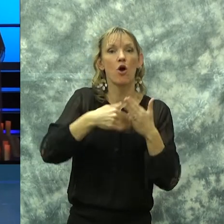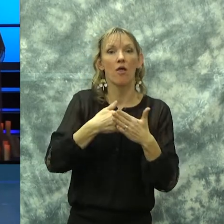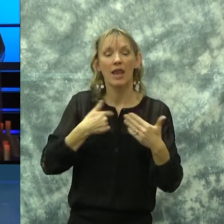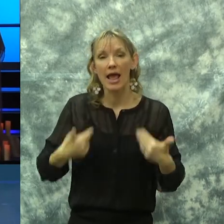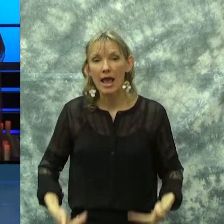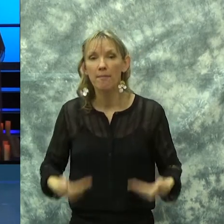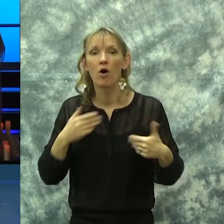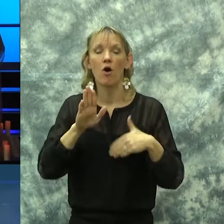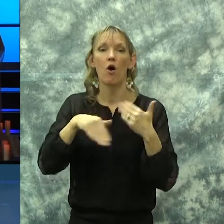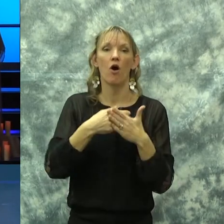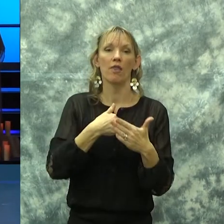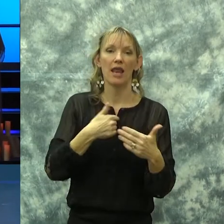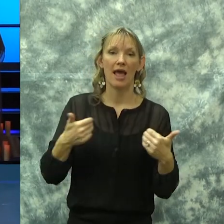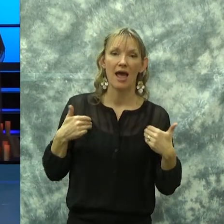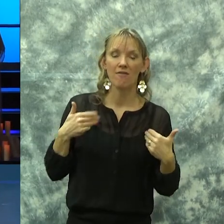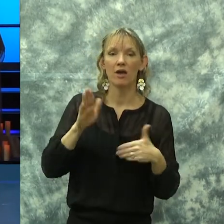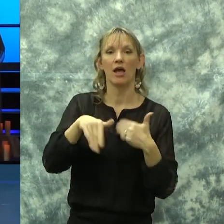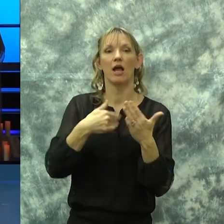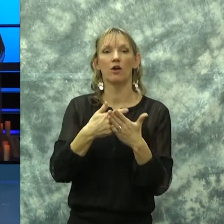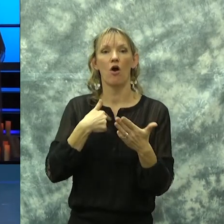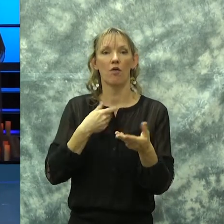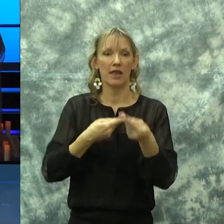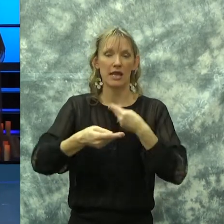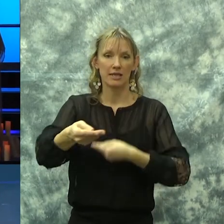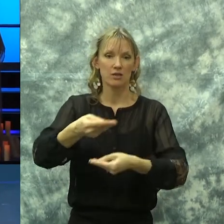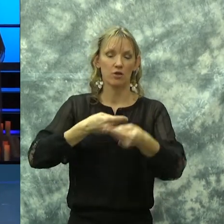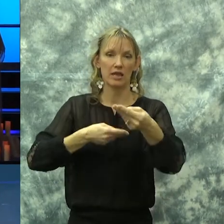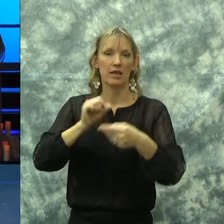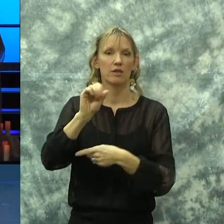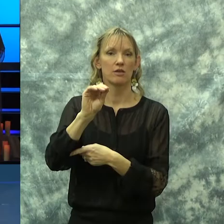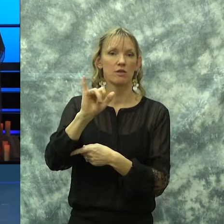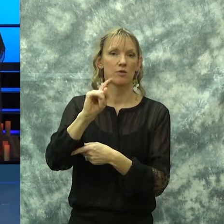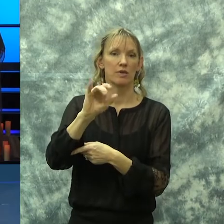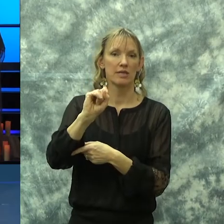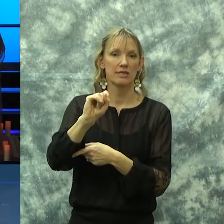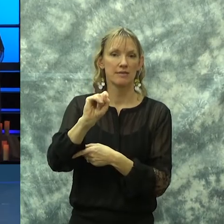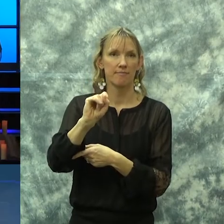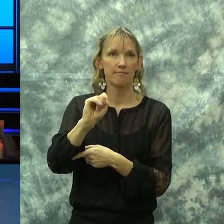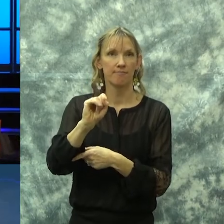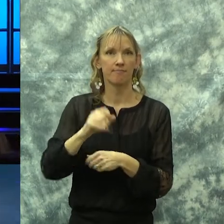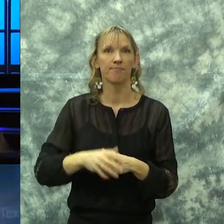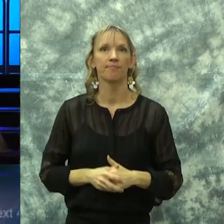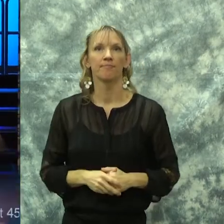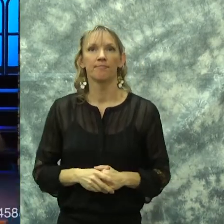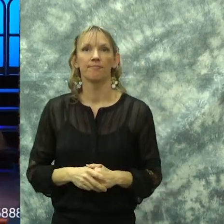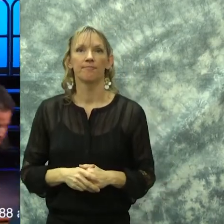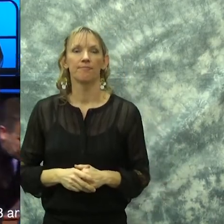multiplies all that I am, all that I have, and all that I circulate. And so it is.